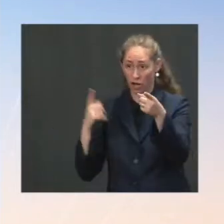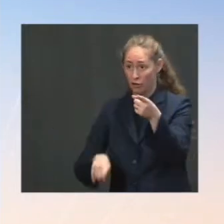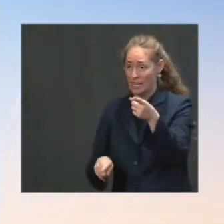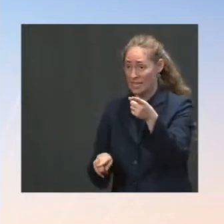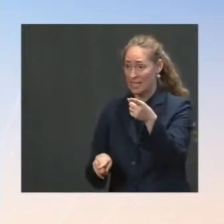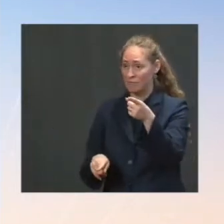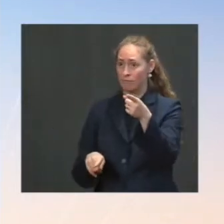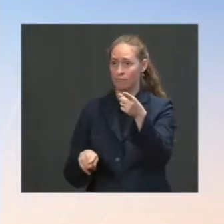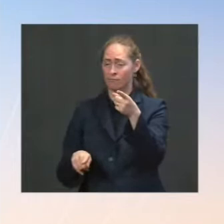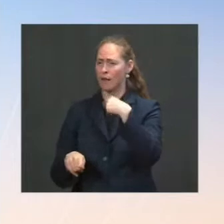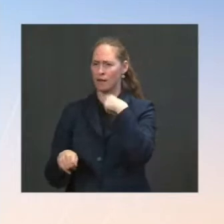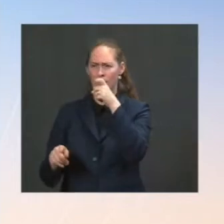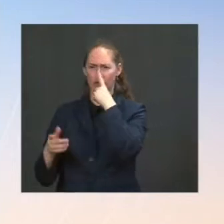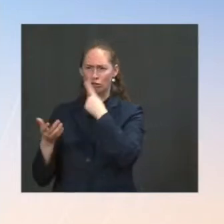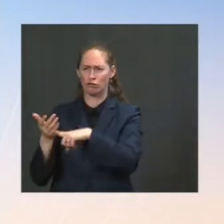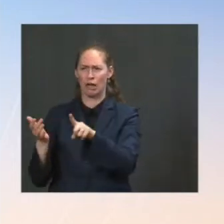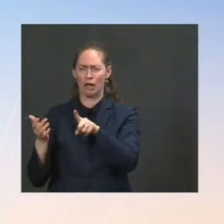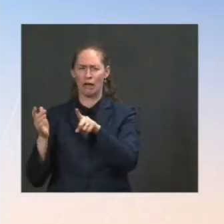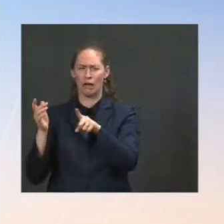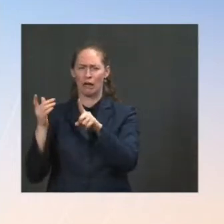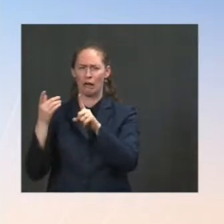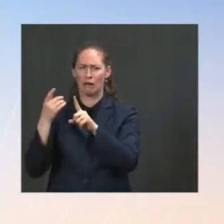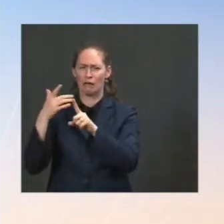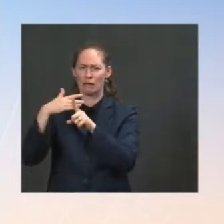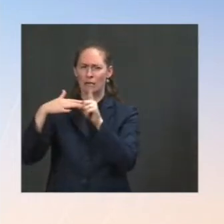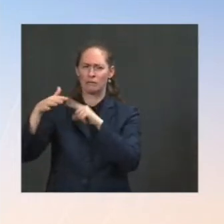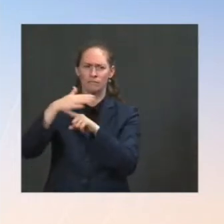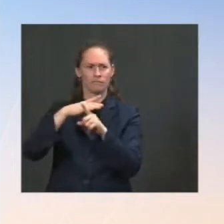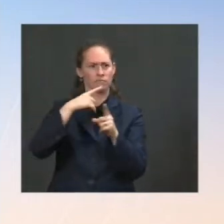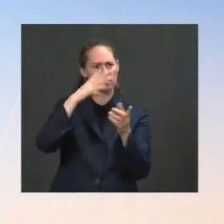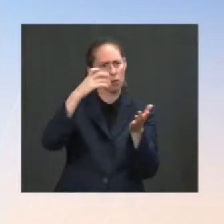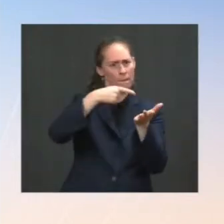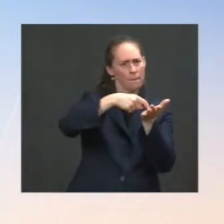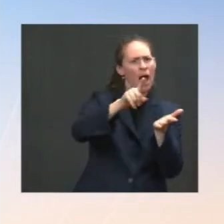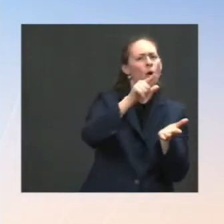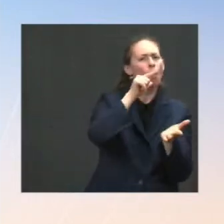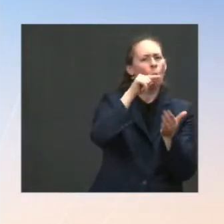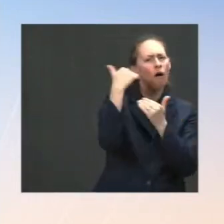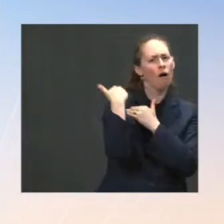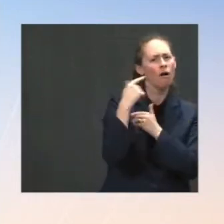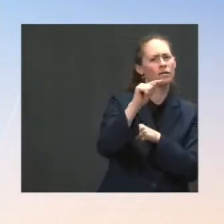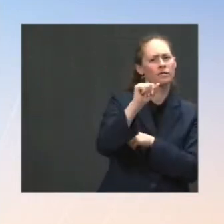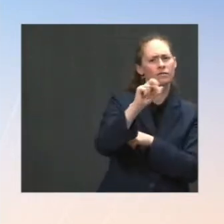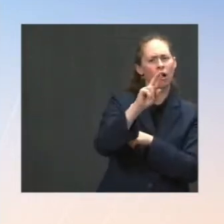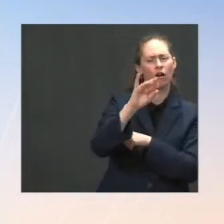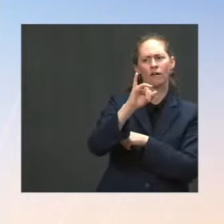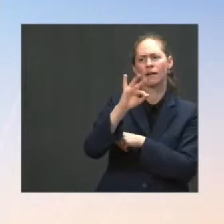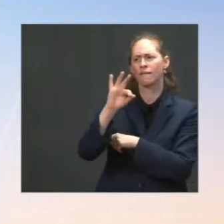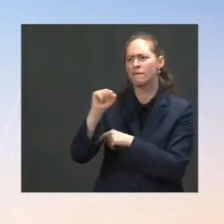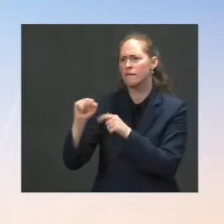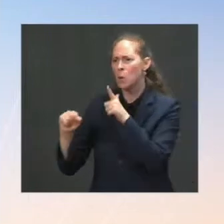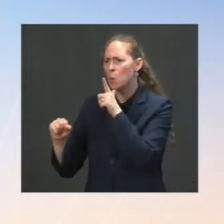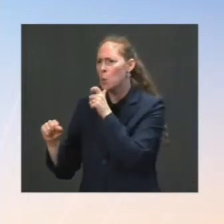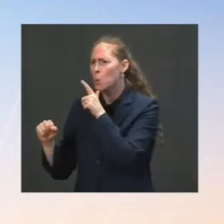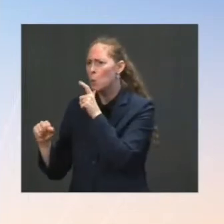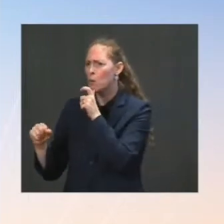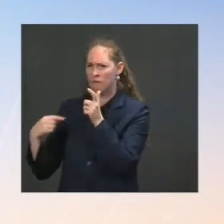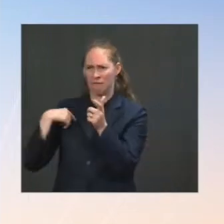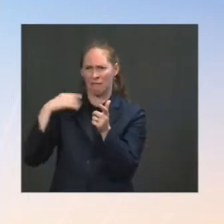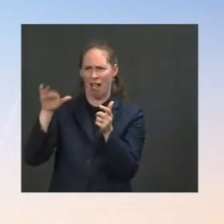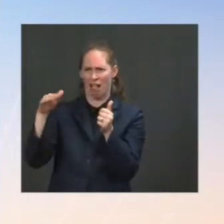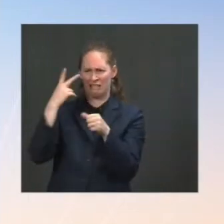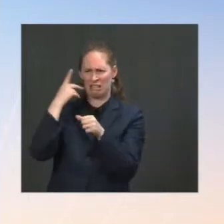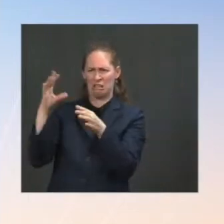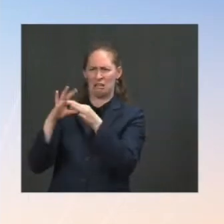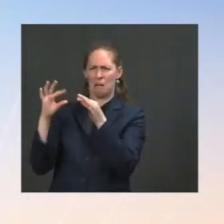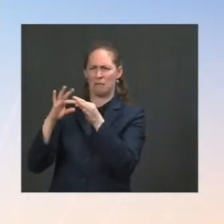there's more. Who pays the cost of tariffs? I have not seen her comments. I don't know the context of them. I'm happy to talk to her more about it. Go ahead. Forgive me for